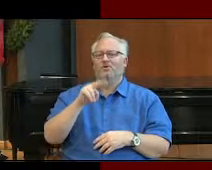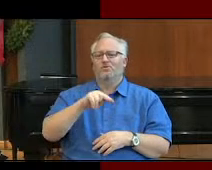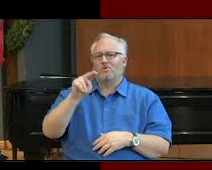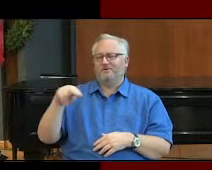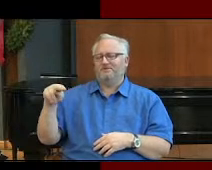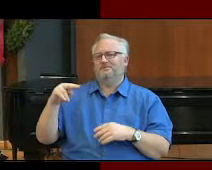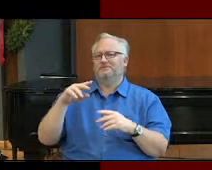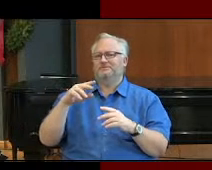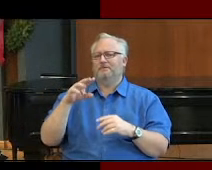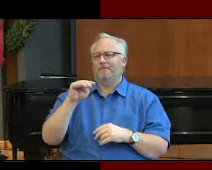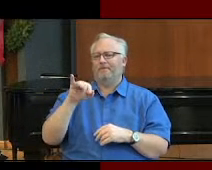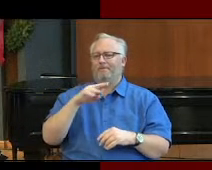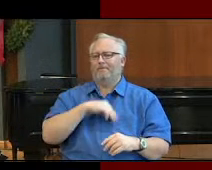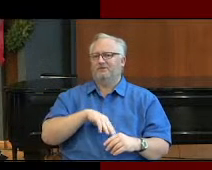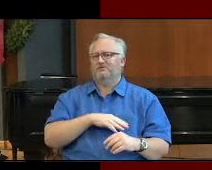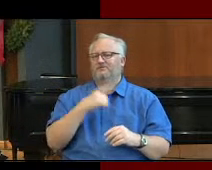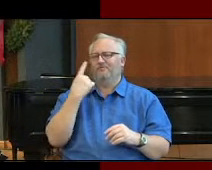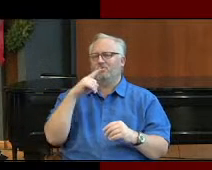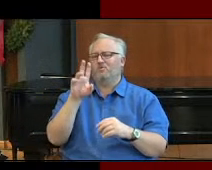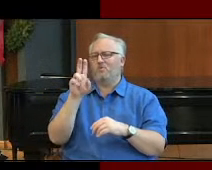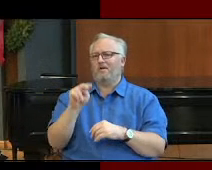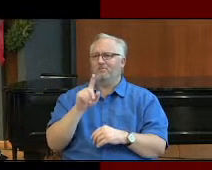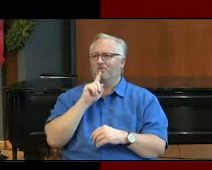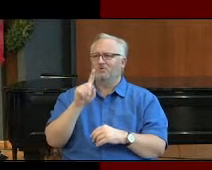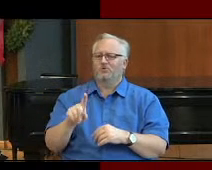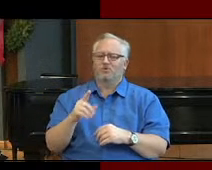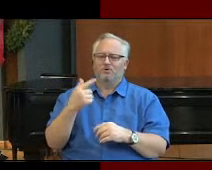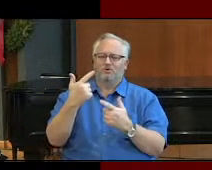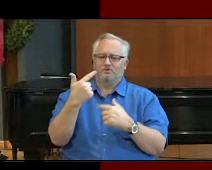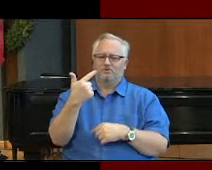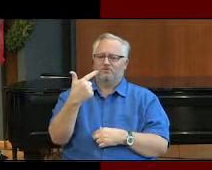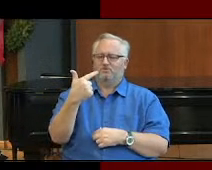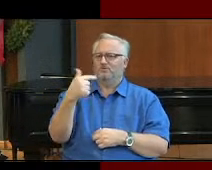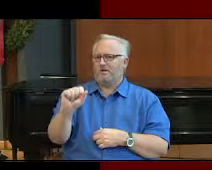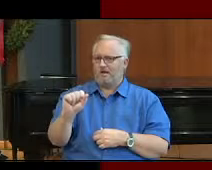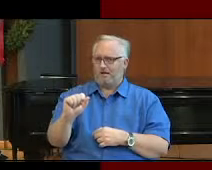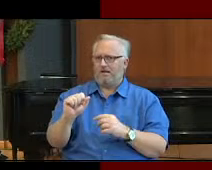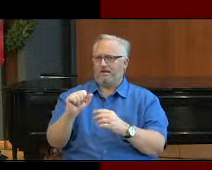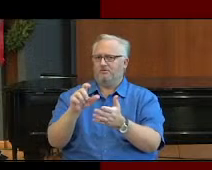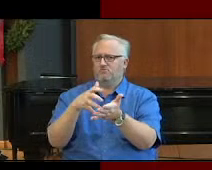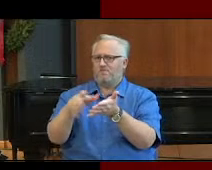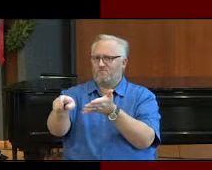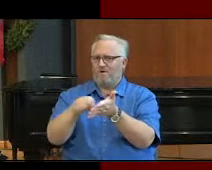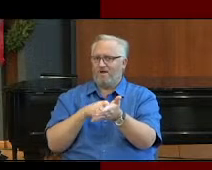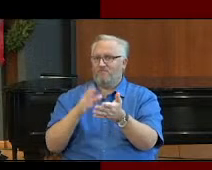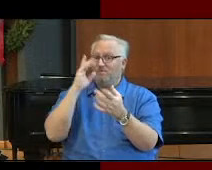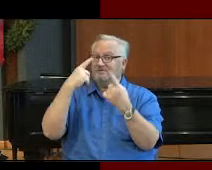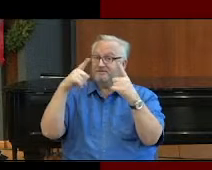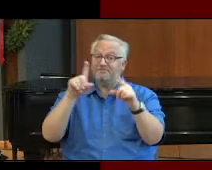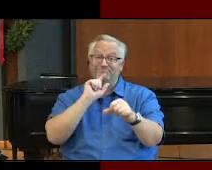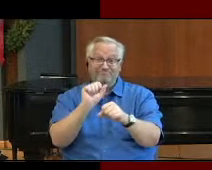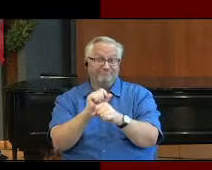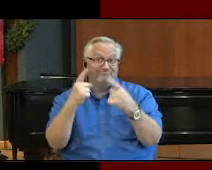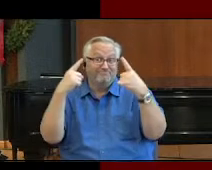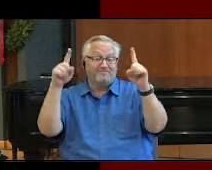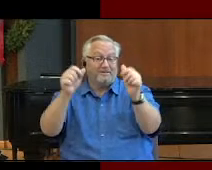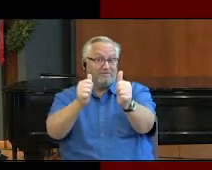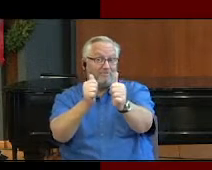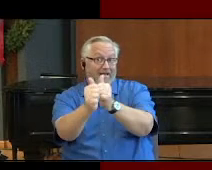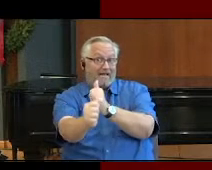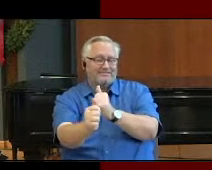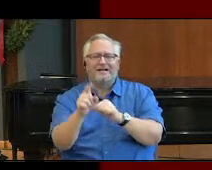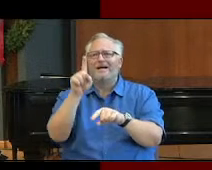to ensure the UN General Assembly draft resolution would succeed. It did. And I can't thank